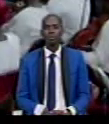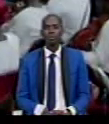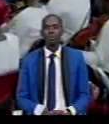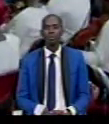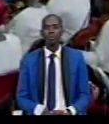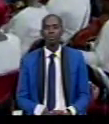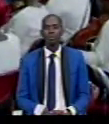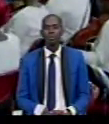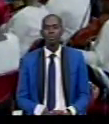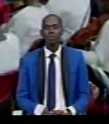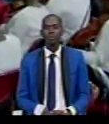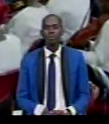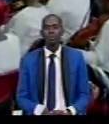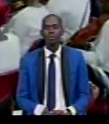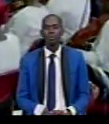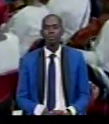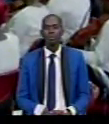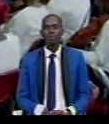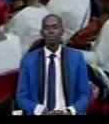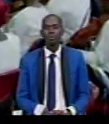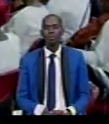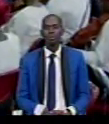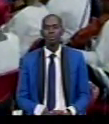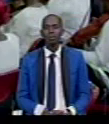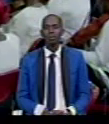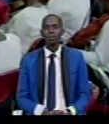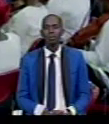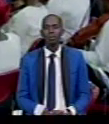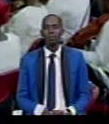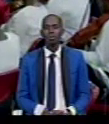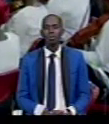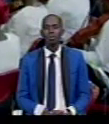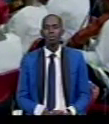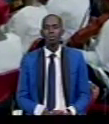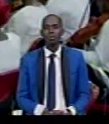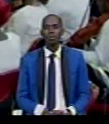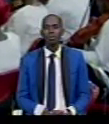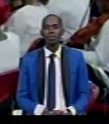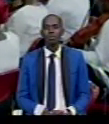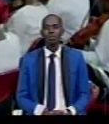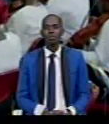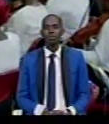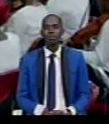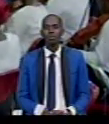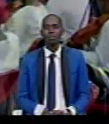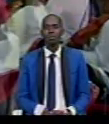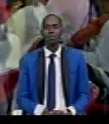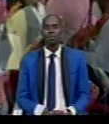Thank you.